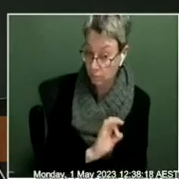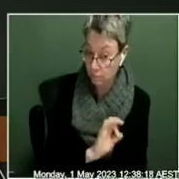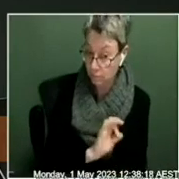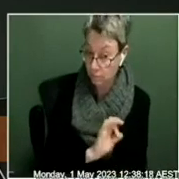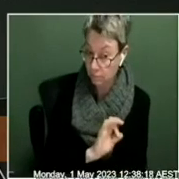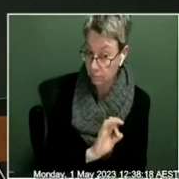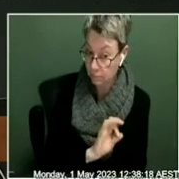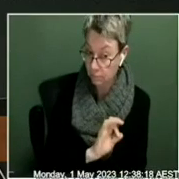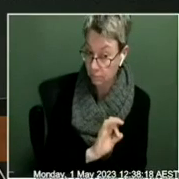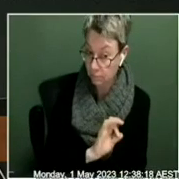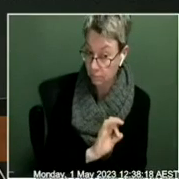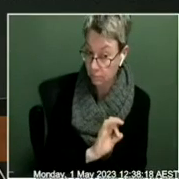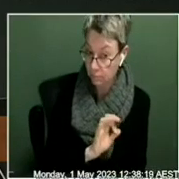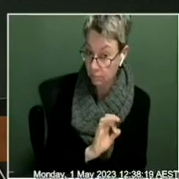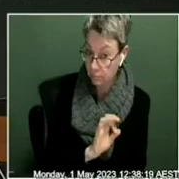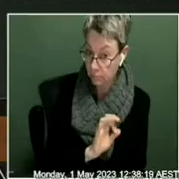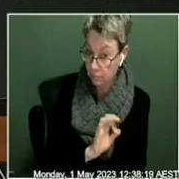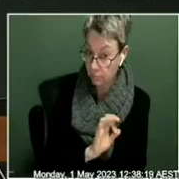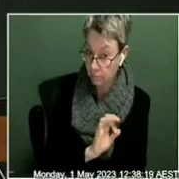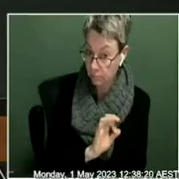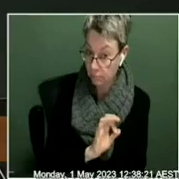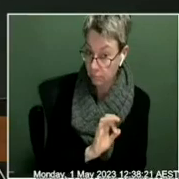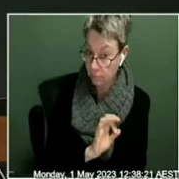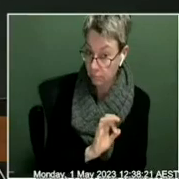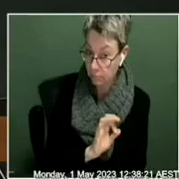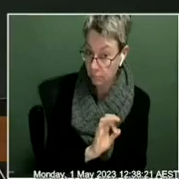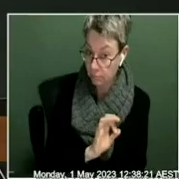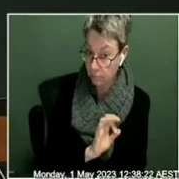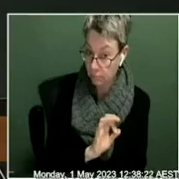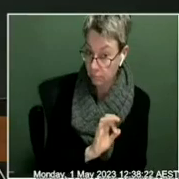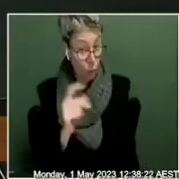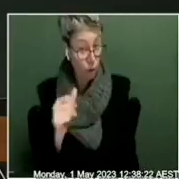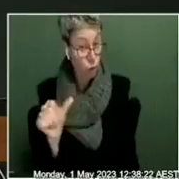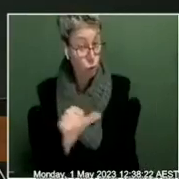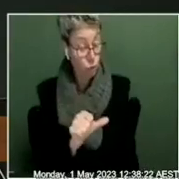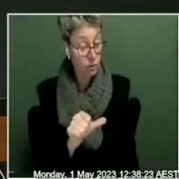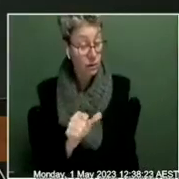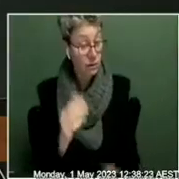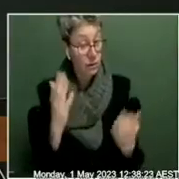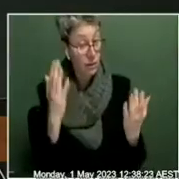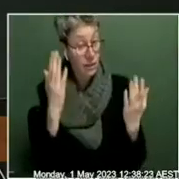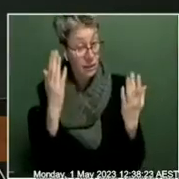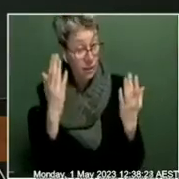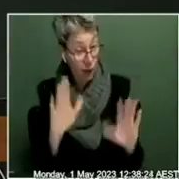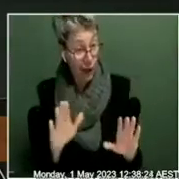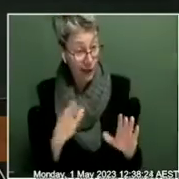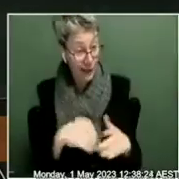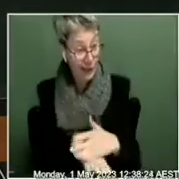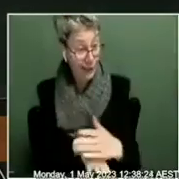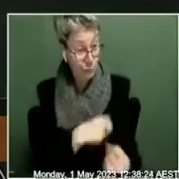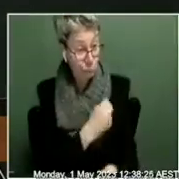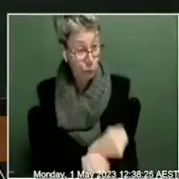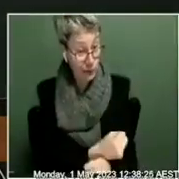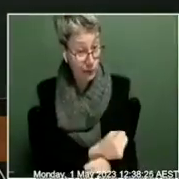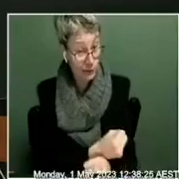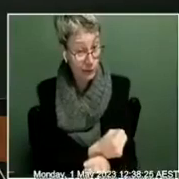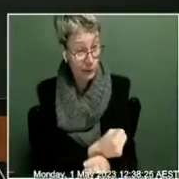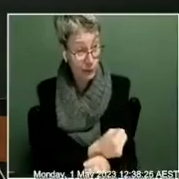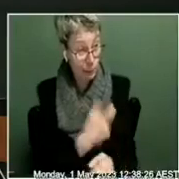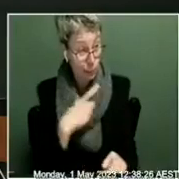They're detoxing. No one. Not one single person. Yet we've got one health response here